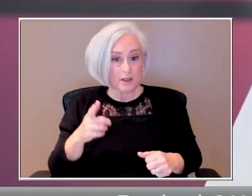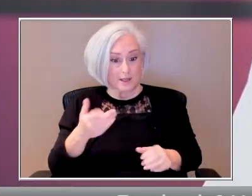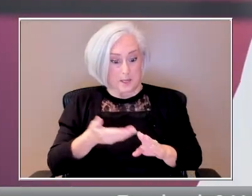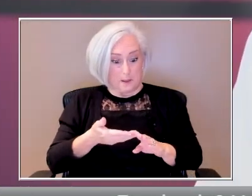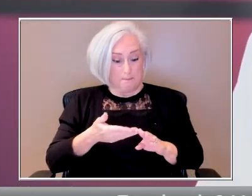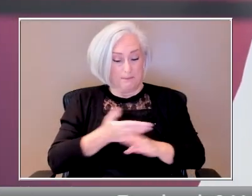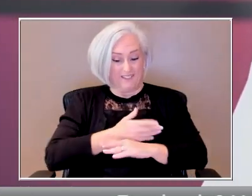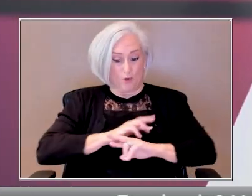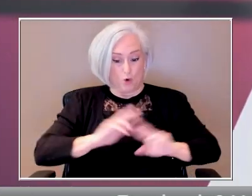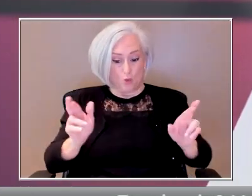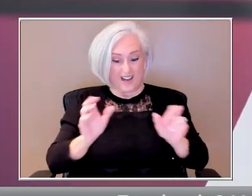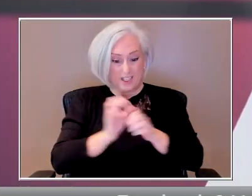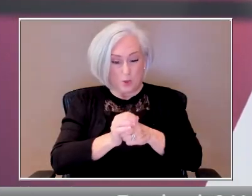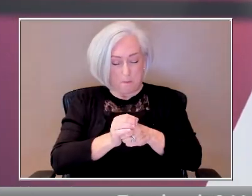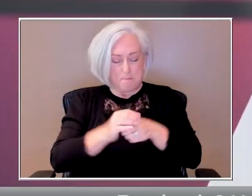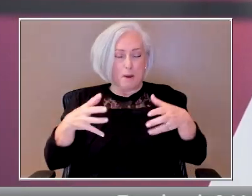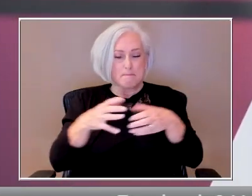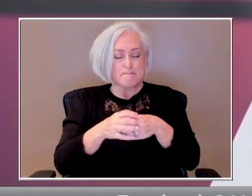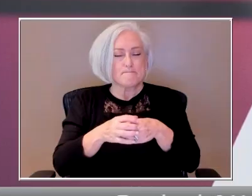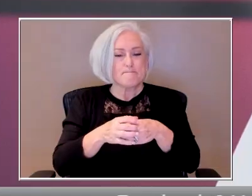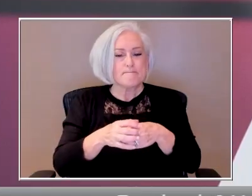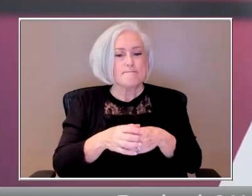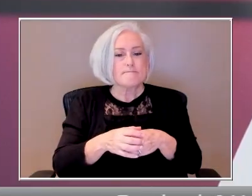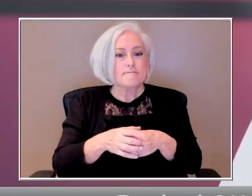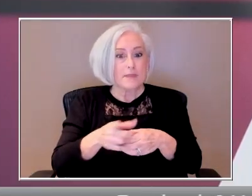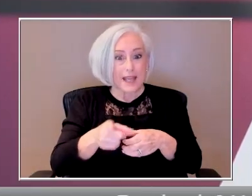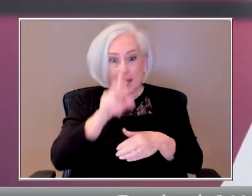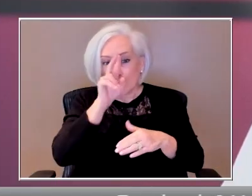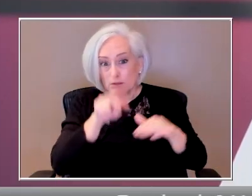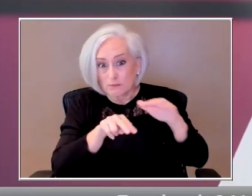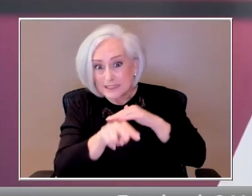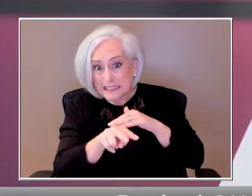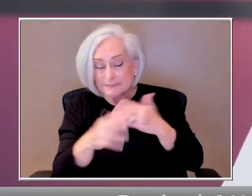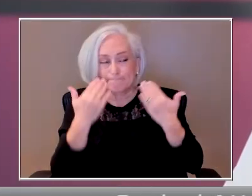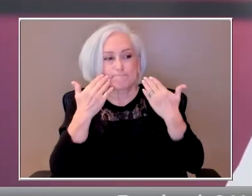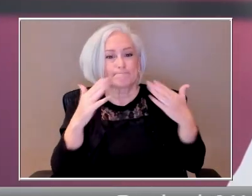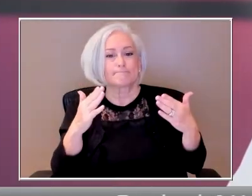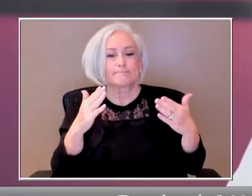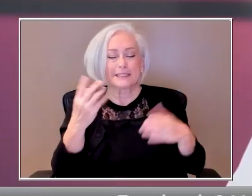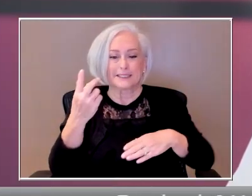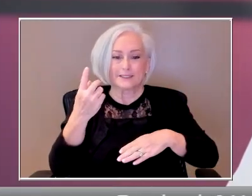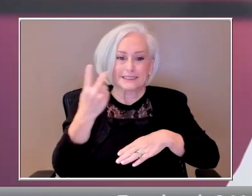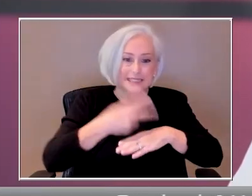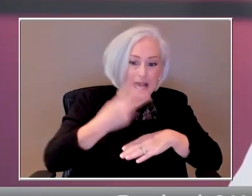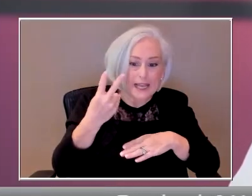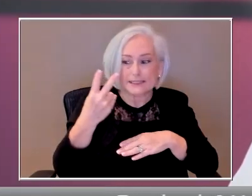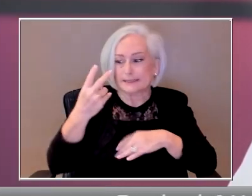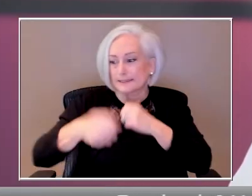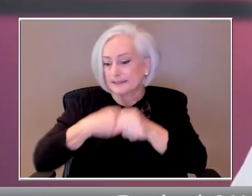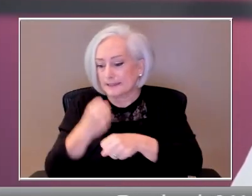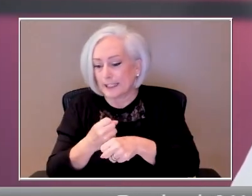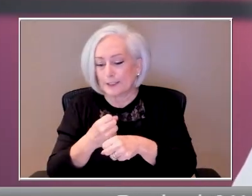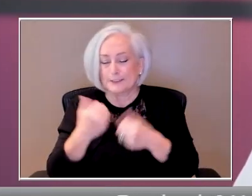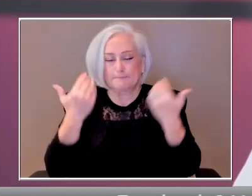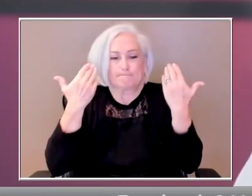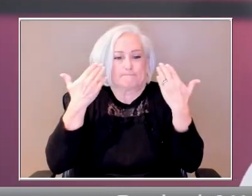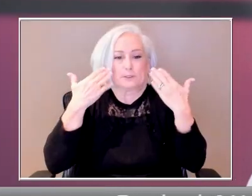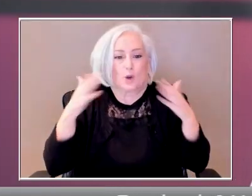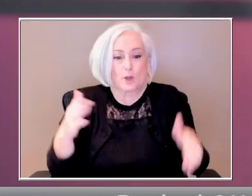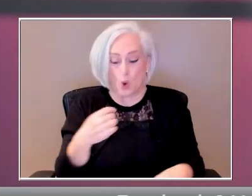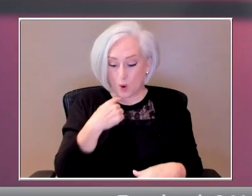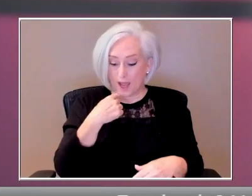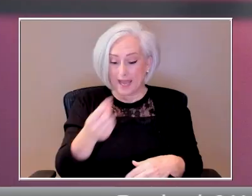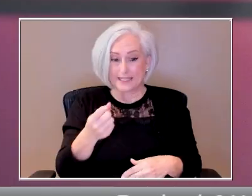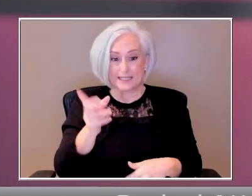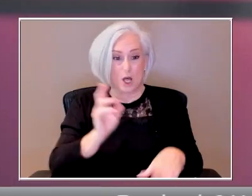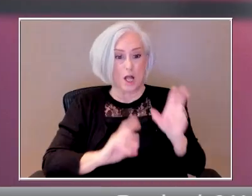predict. Could be days, could be years. It's, and I tell patients this all the time. We have population data